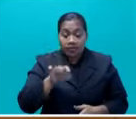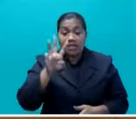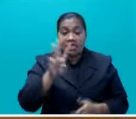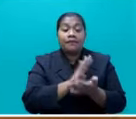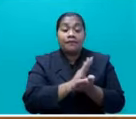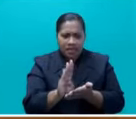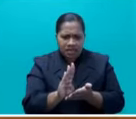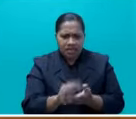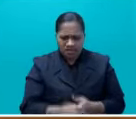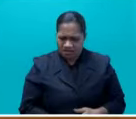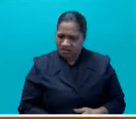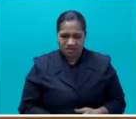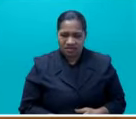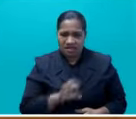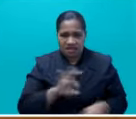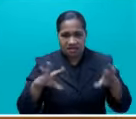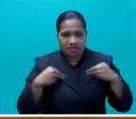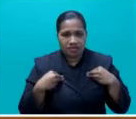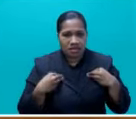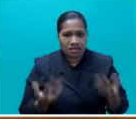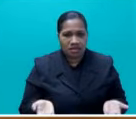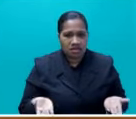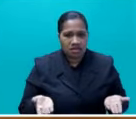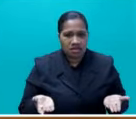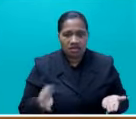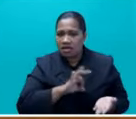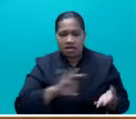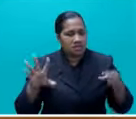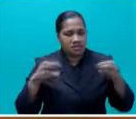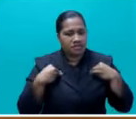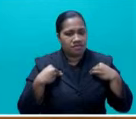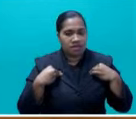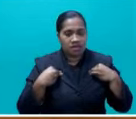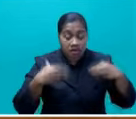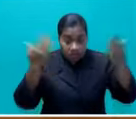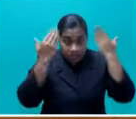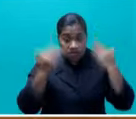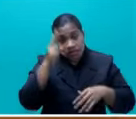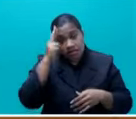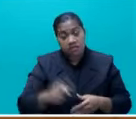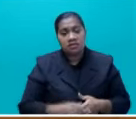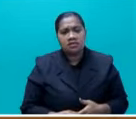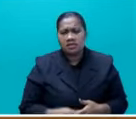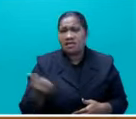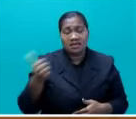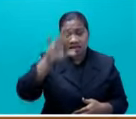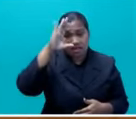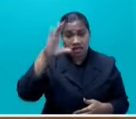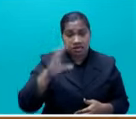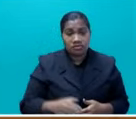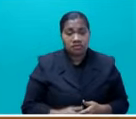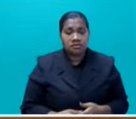And this is unacceptable, Mr. Speaker, sir. Unacceptable. Mr. Speaker, sir, in any country,